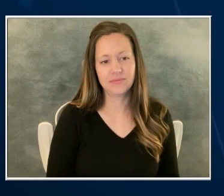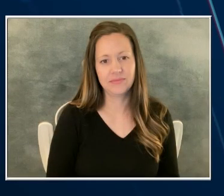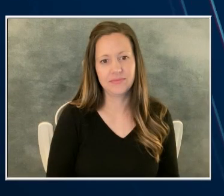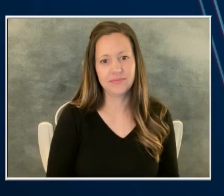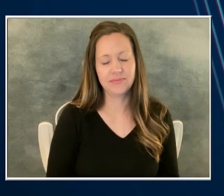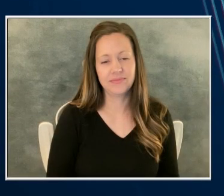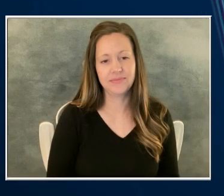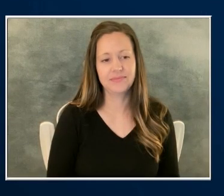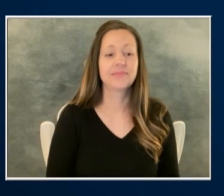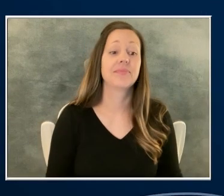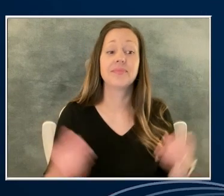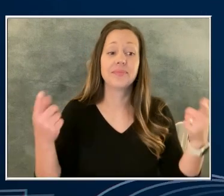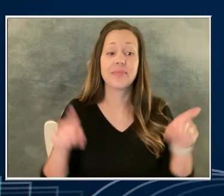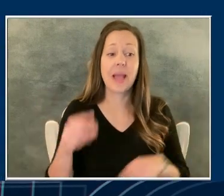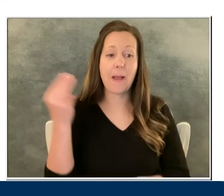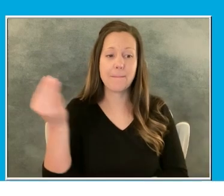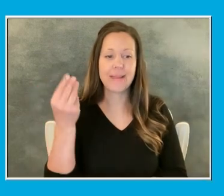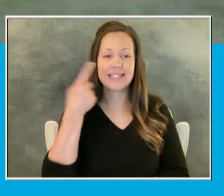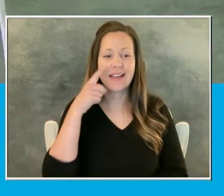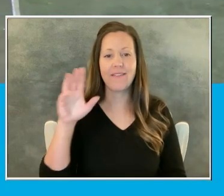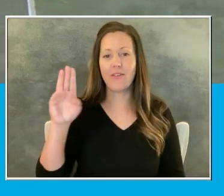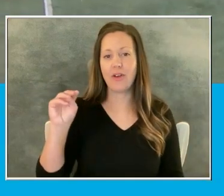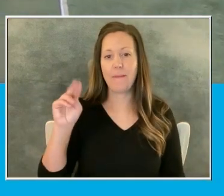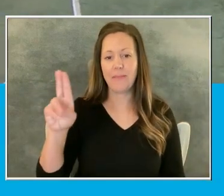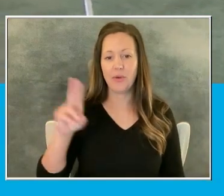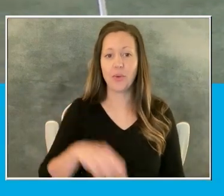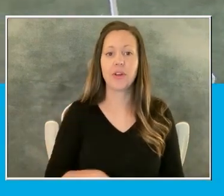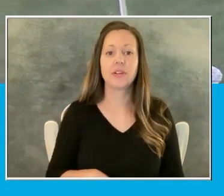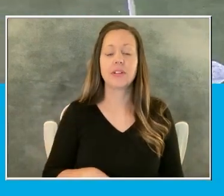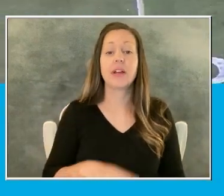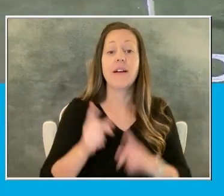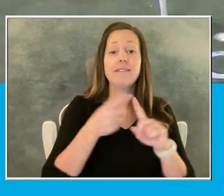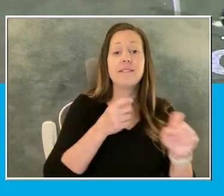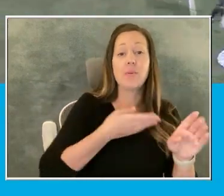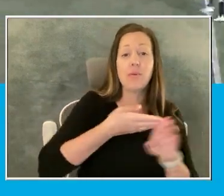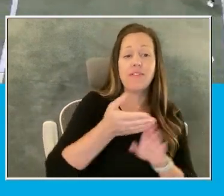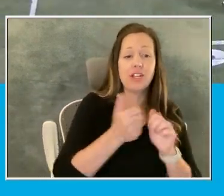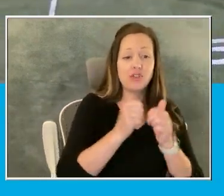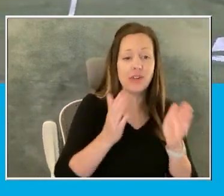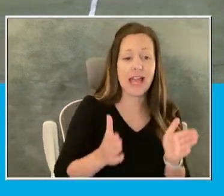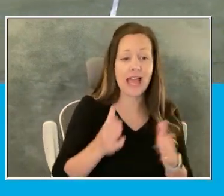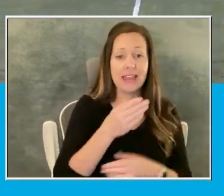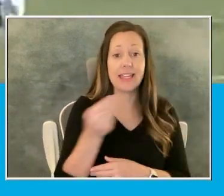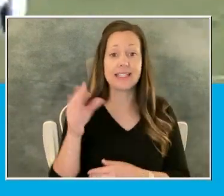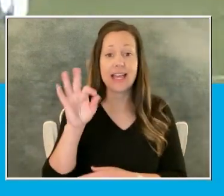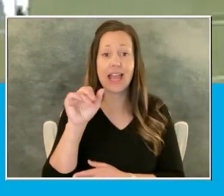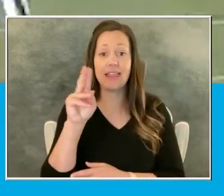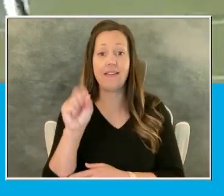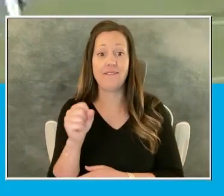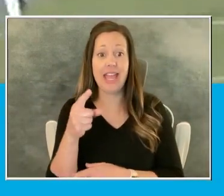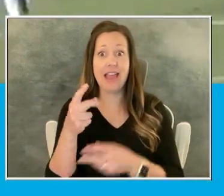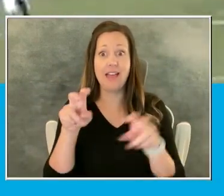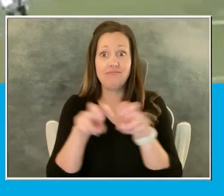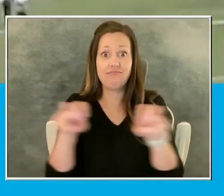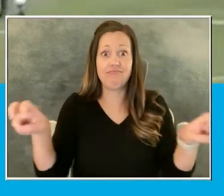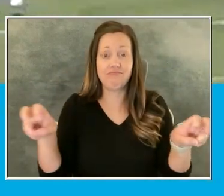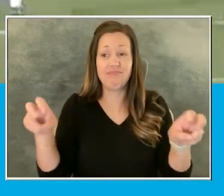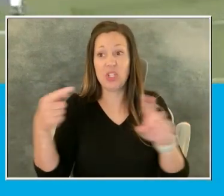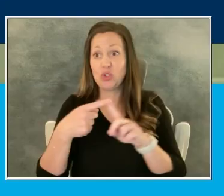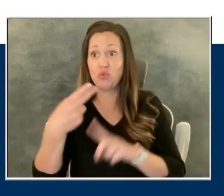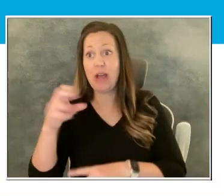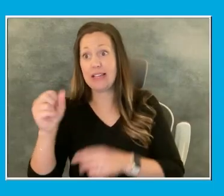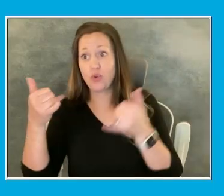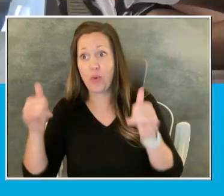coming up Monday on the Morning Medical Update. From professional athletes and the fans in the stands to high school players and those